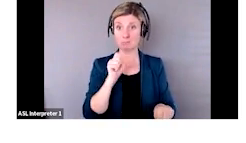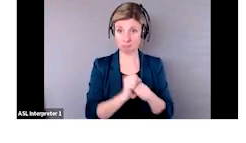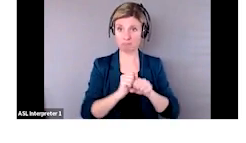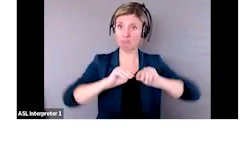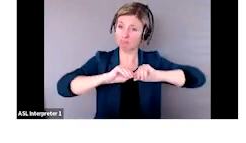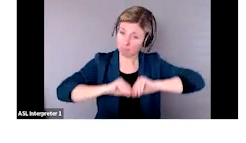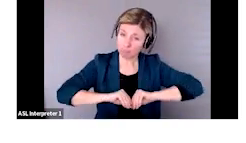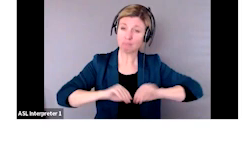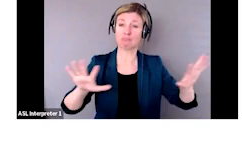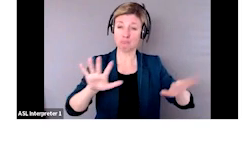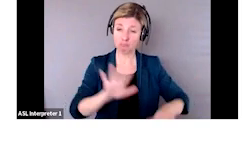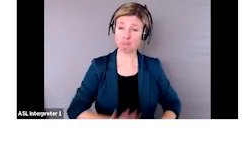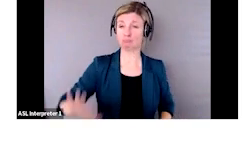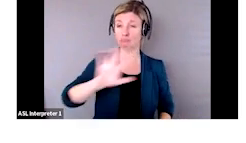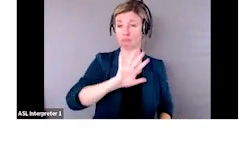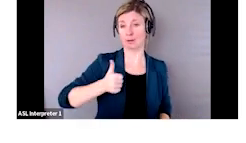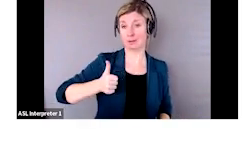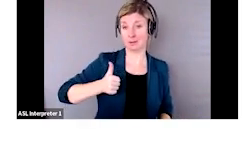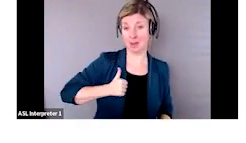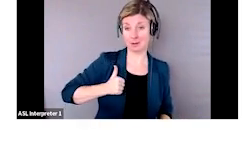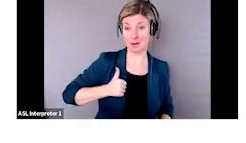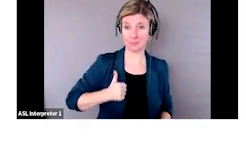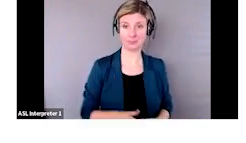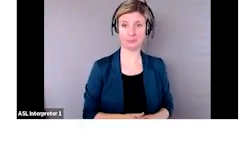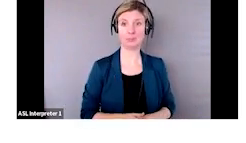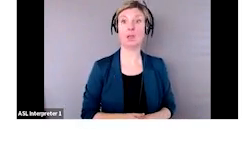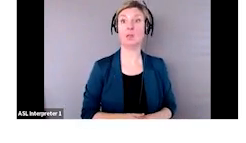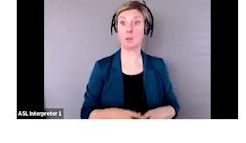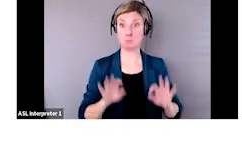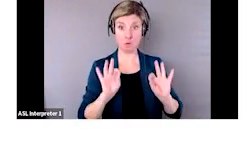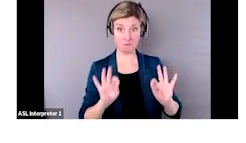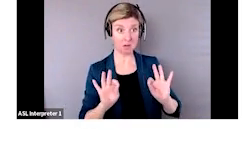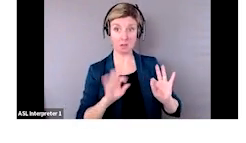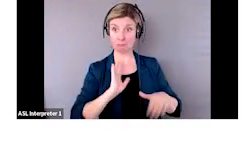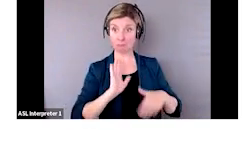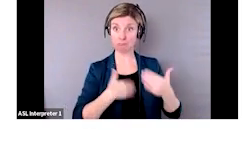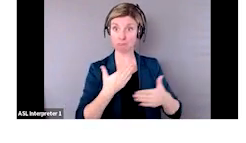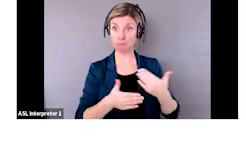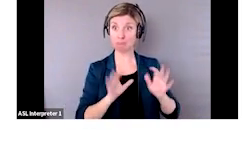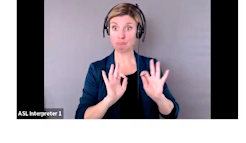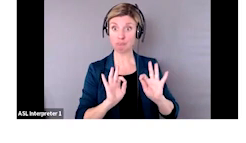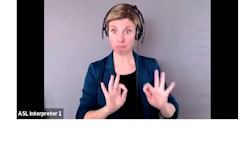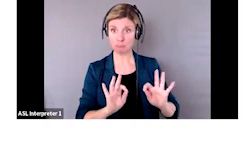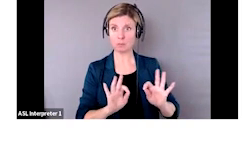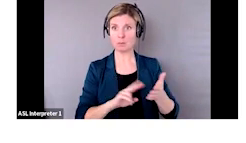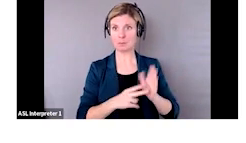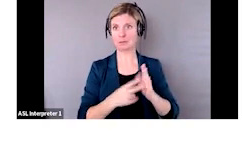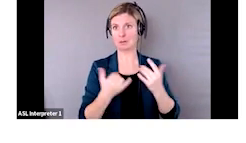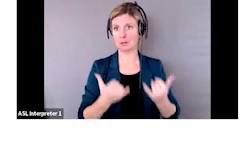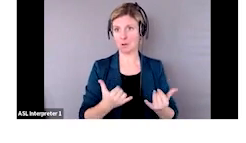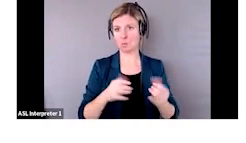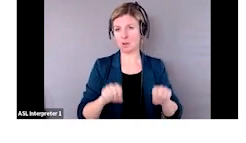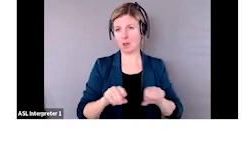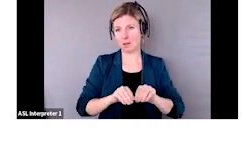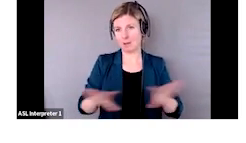if we do it right in Canada, our next strategy is down to the States, because we can take all the goodness that we've generated